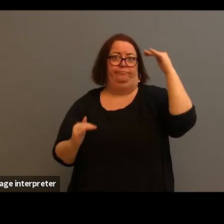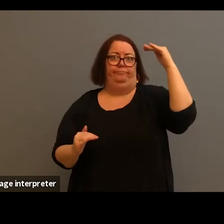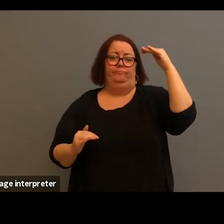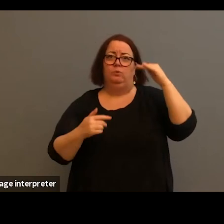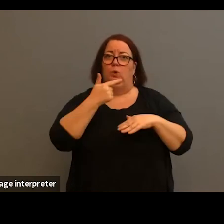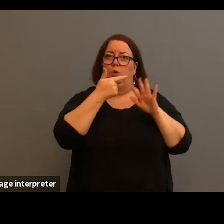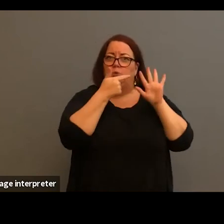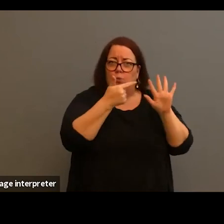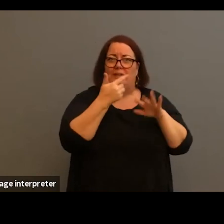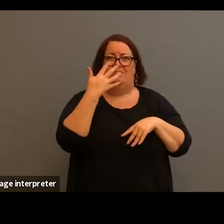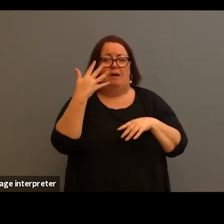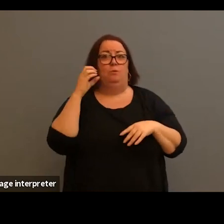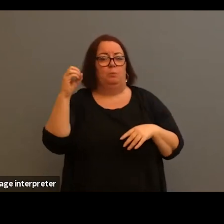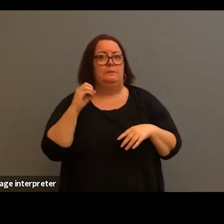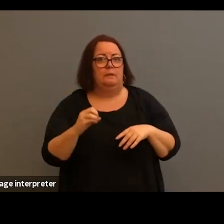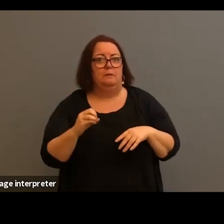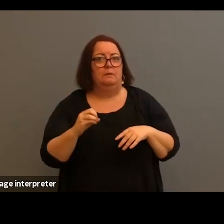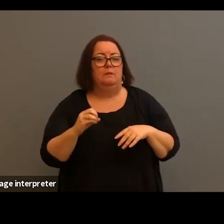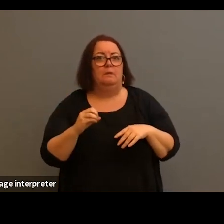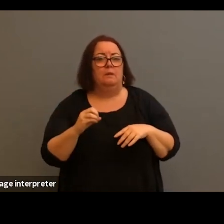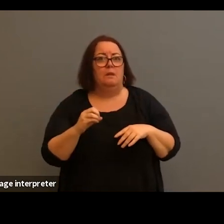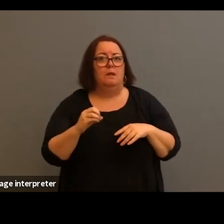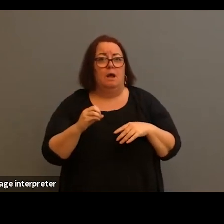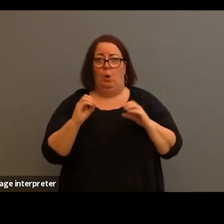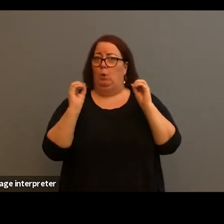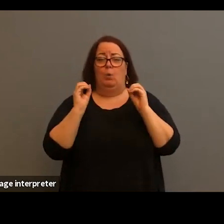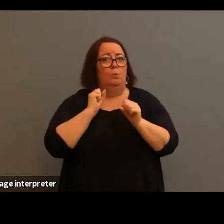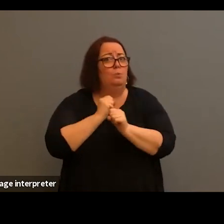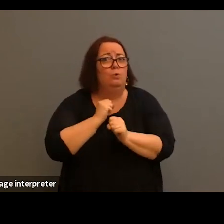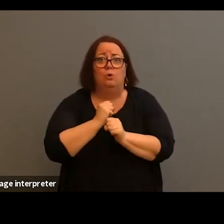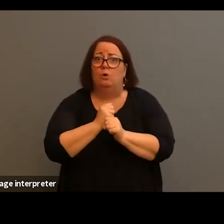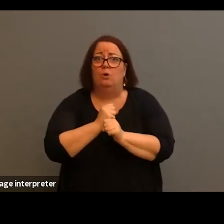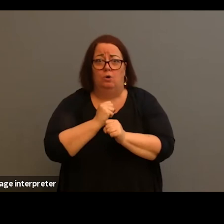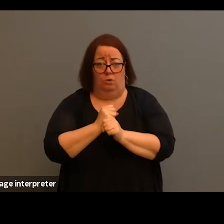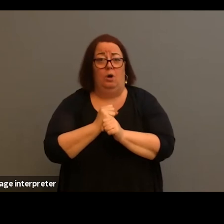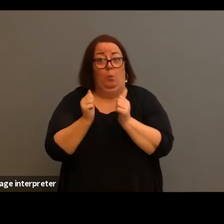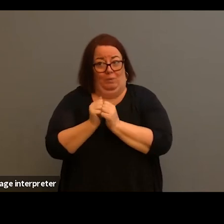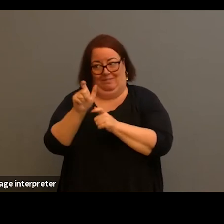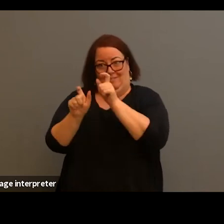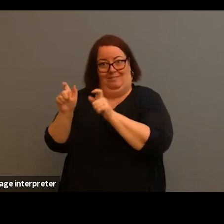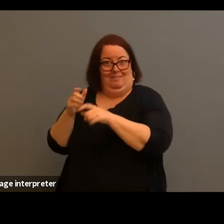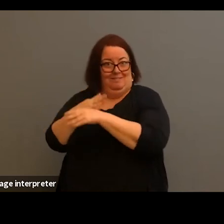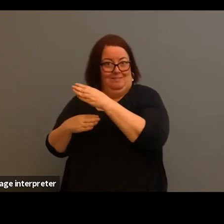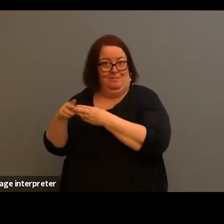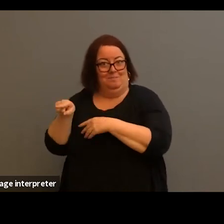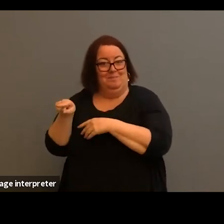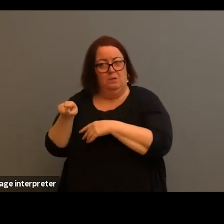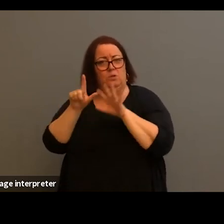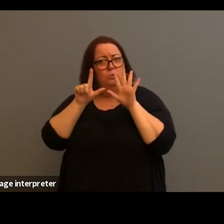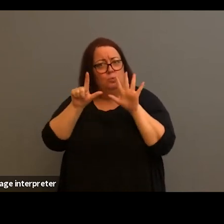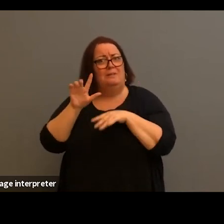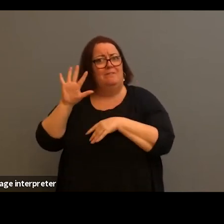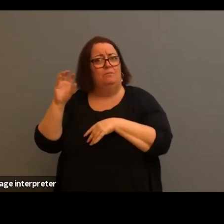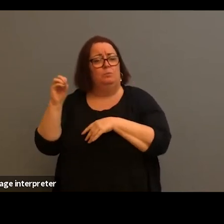50.8% for persons with disabilities. When it comes to education, we see that persons with disabilities are overrepresented